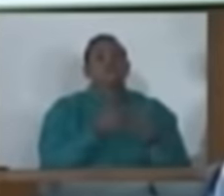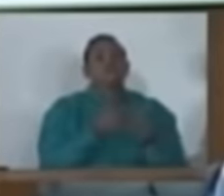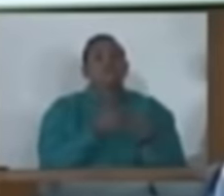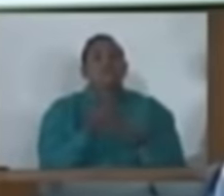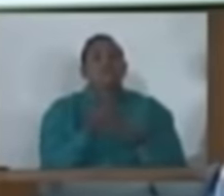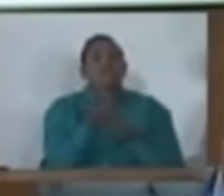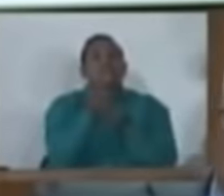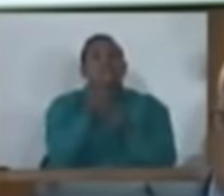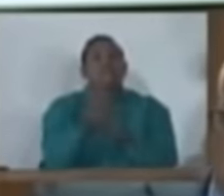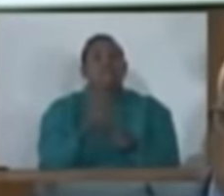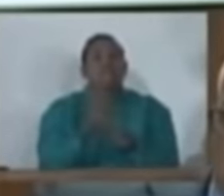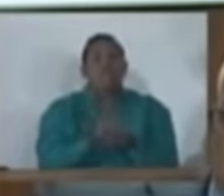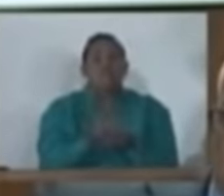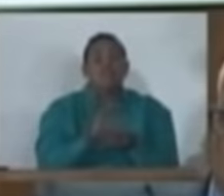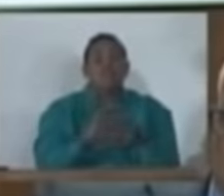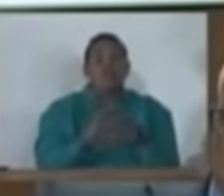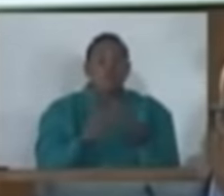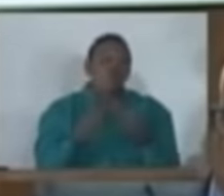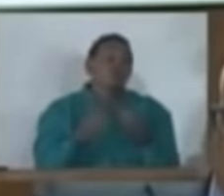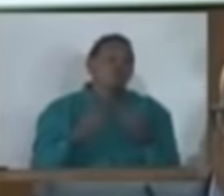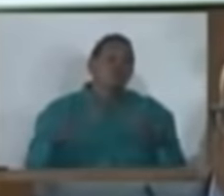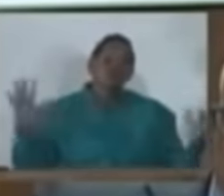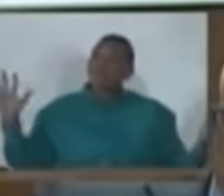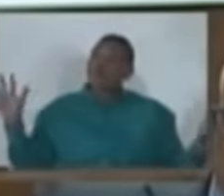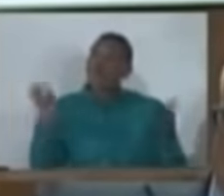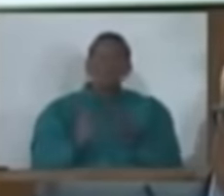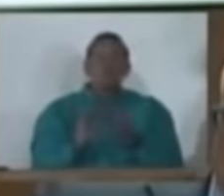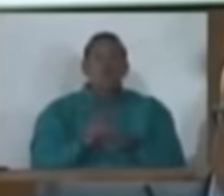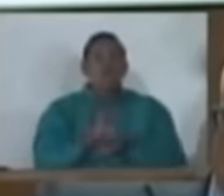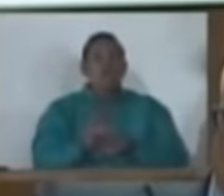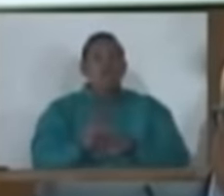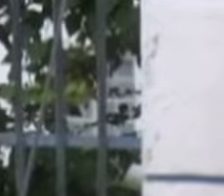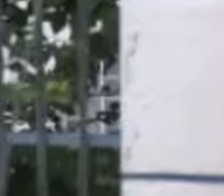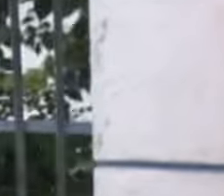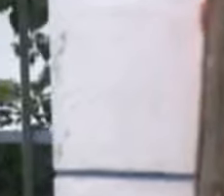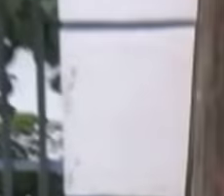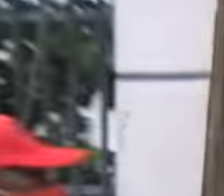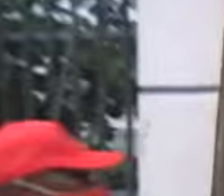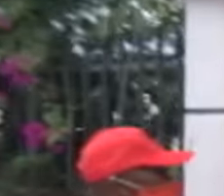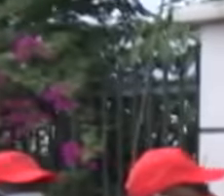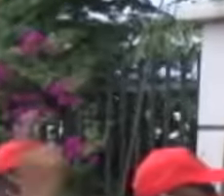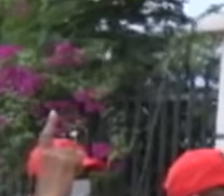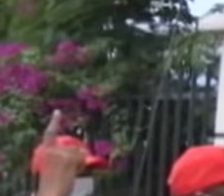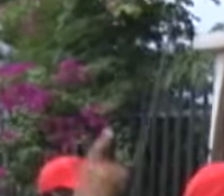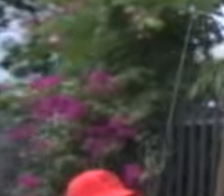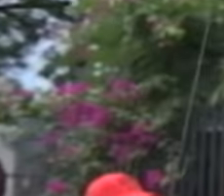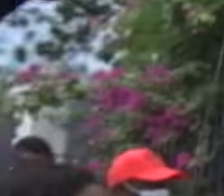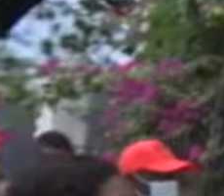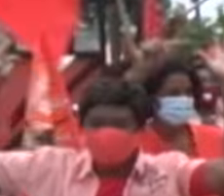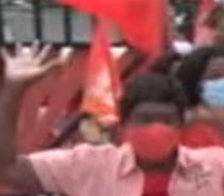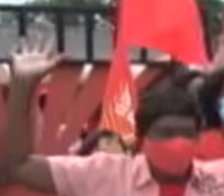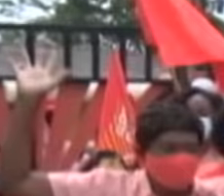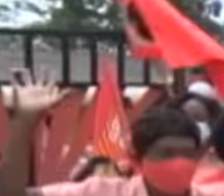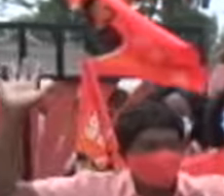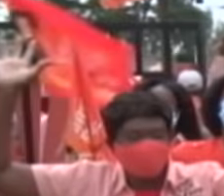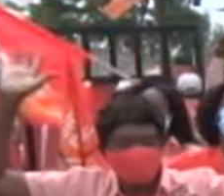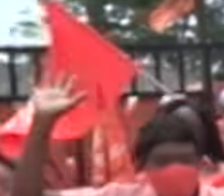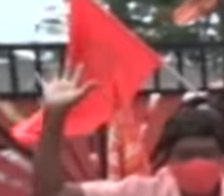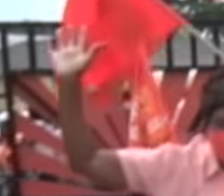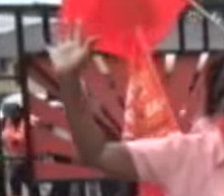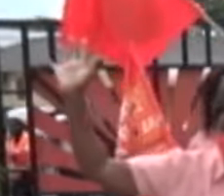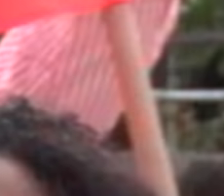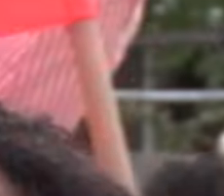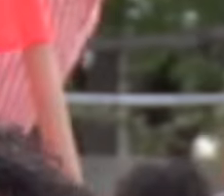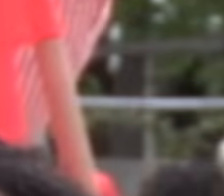the Caribbean at large, that doesn't operate only in self-interest. On top of that, she has been serving as treasurer